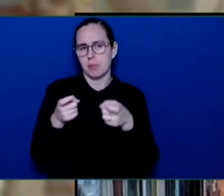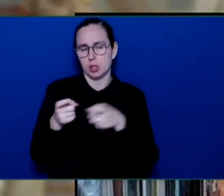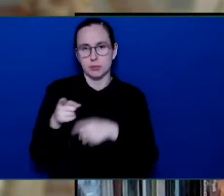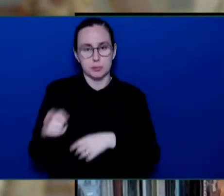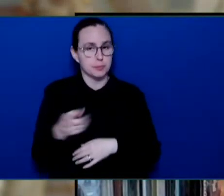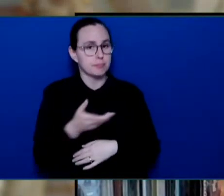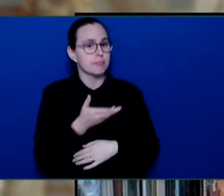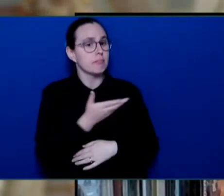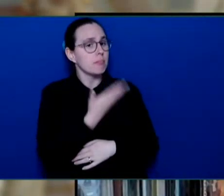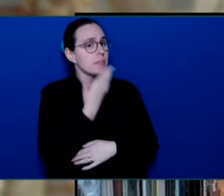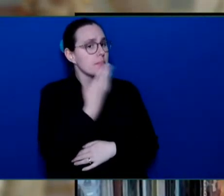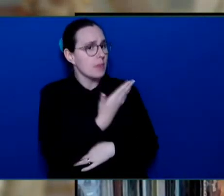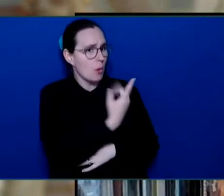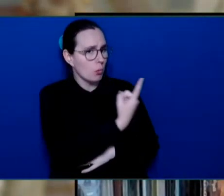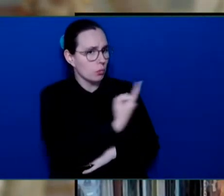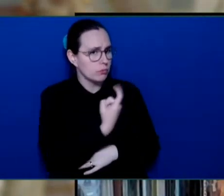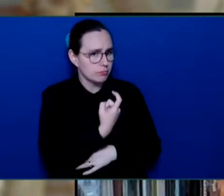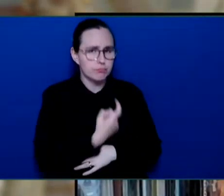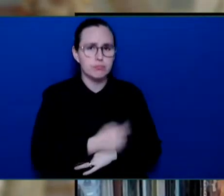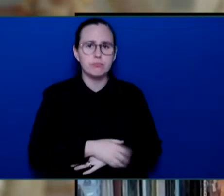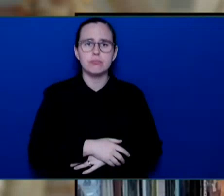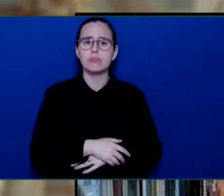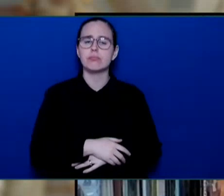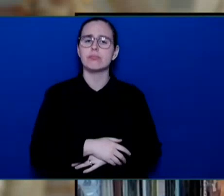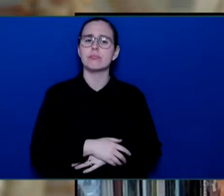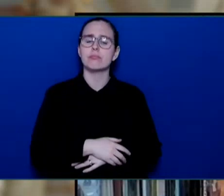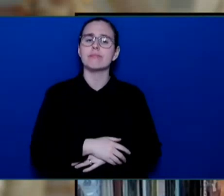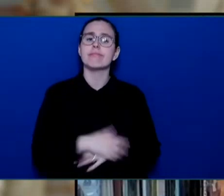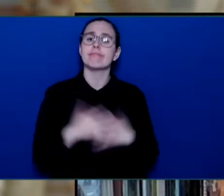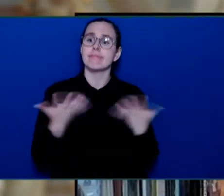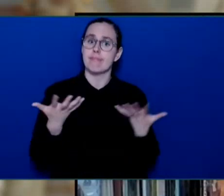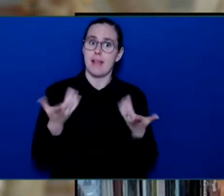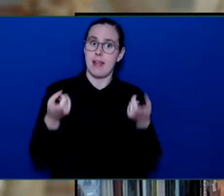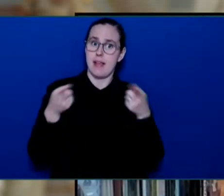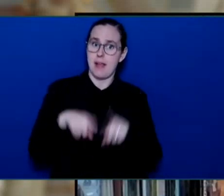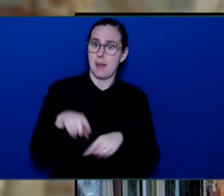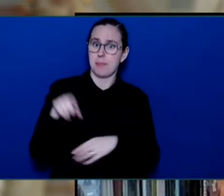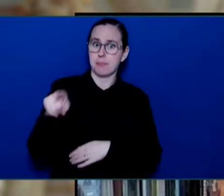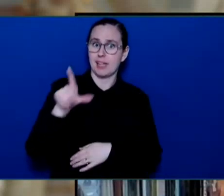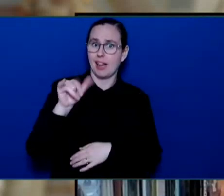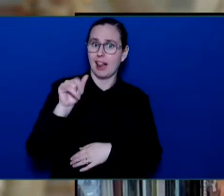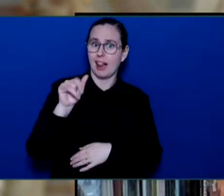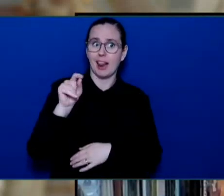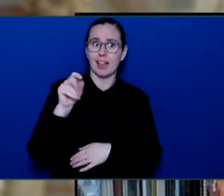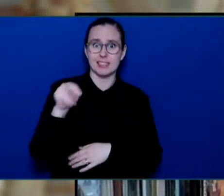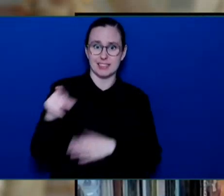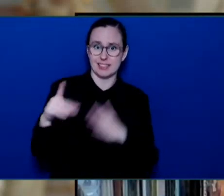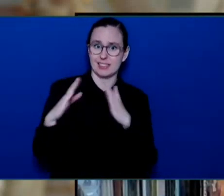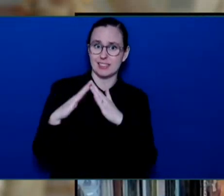devastation in Lytton has been life-changing for many residents, and I know that the recovery